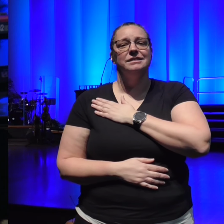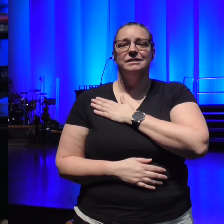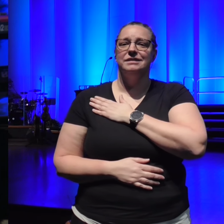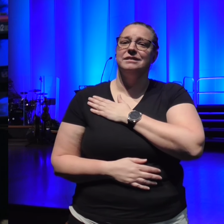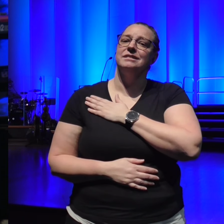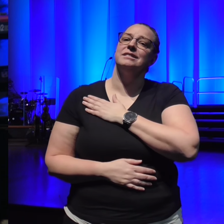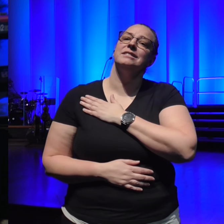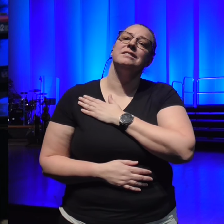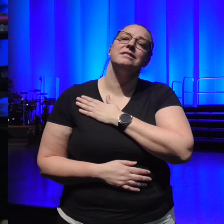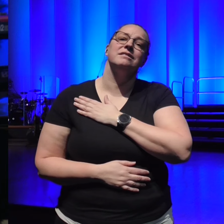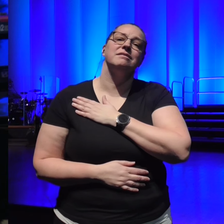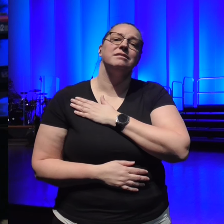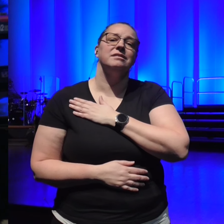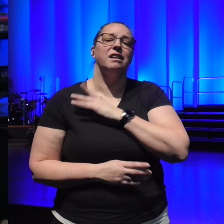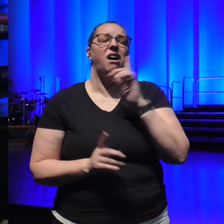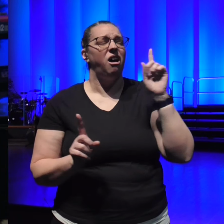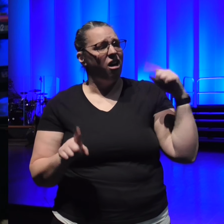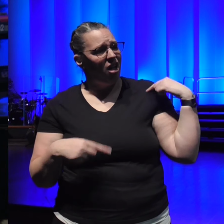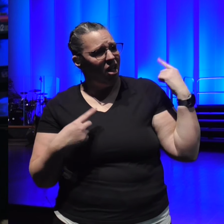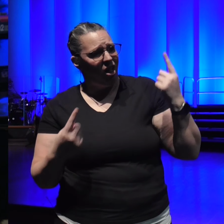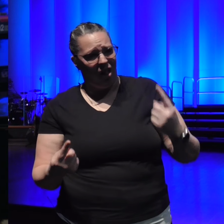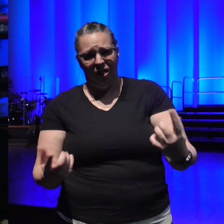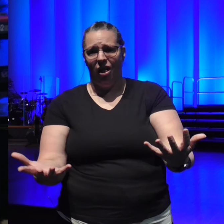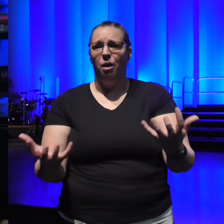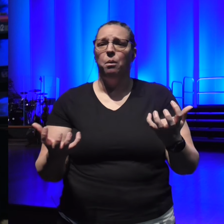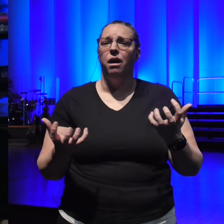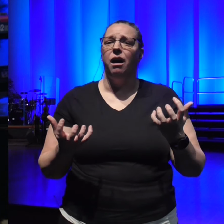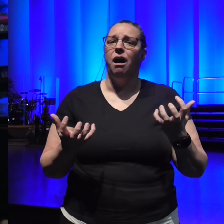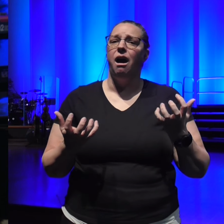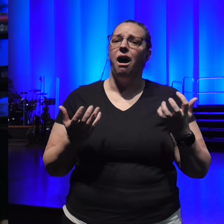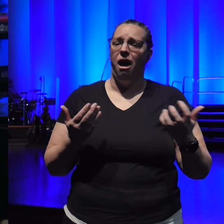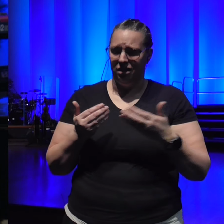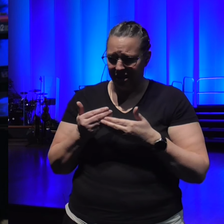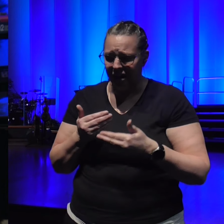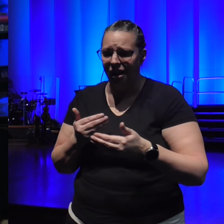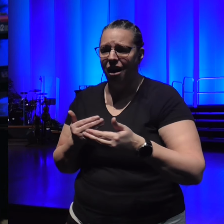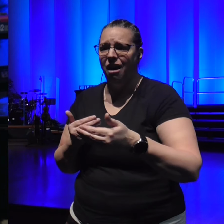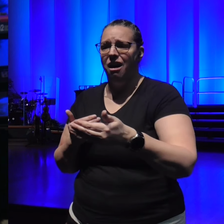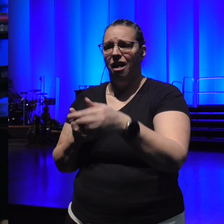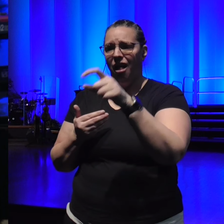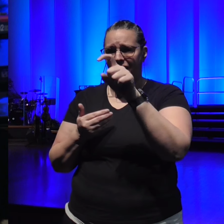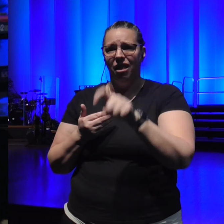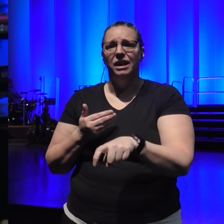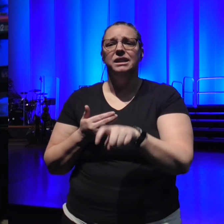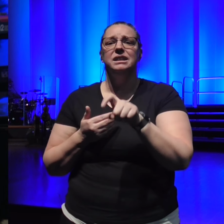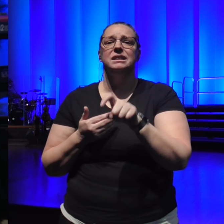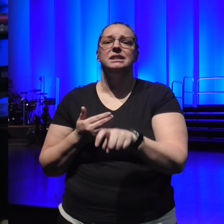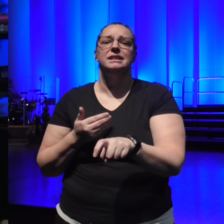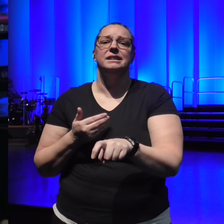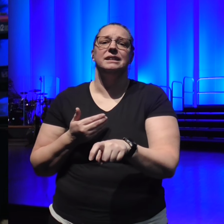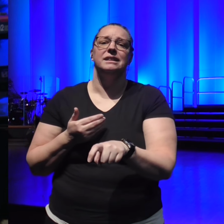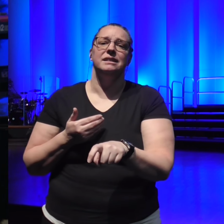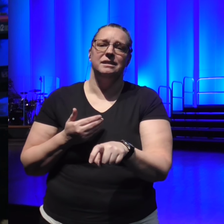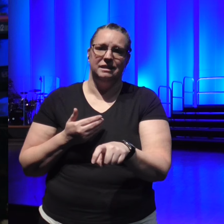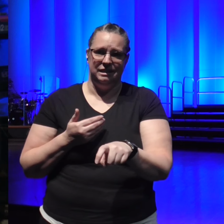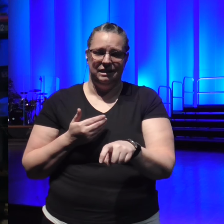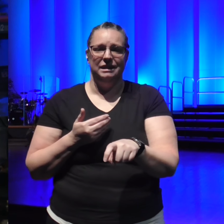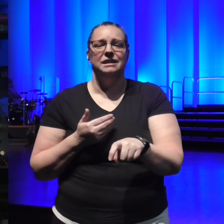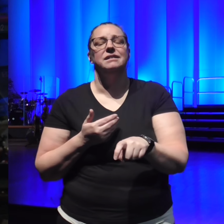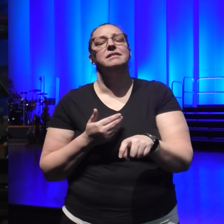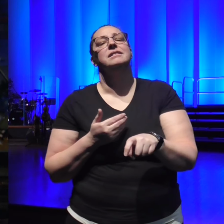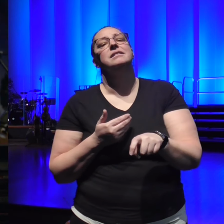And all I ever wanted, and all I ever needed